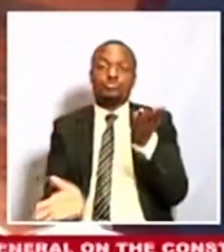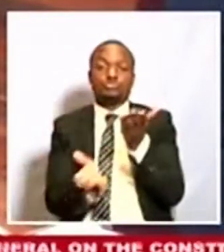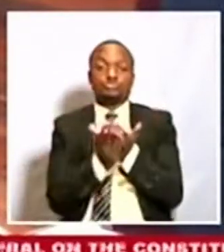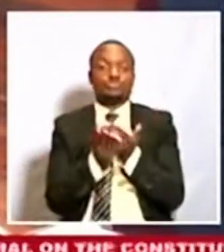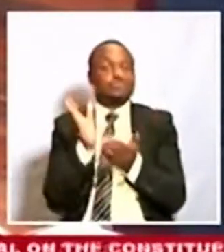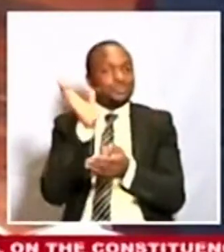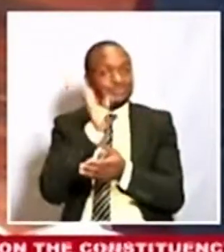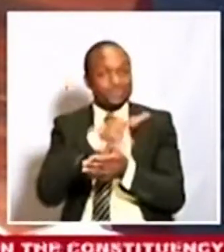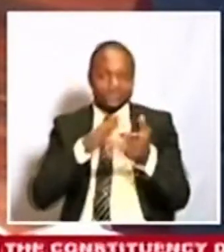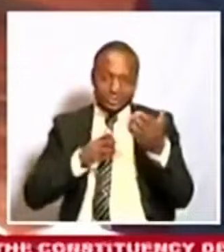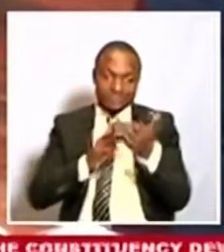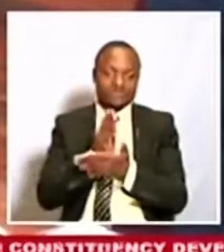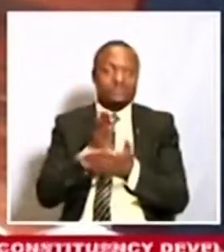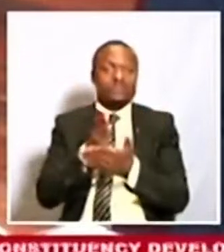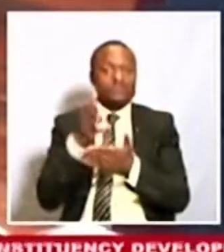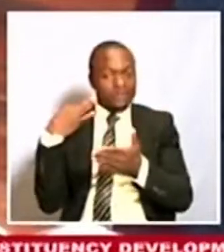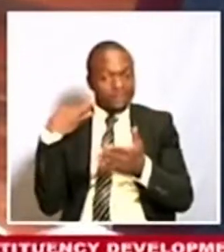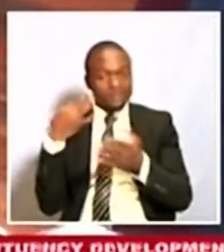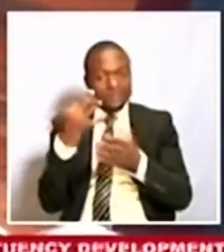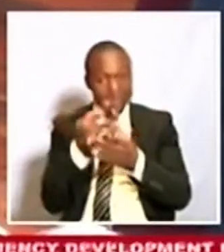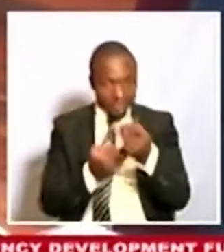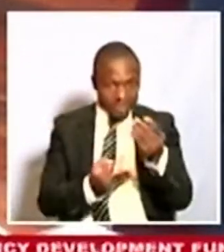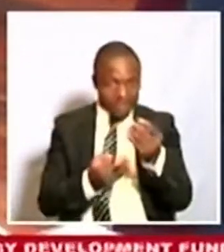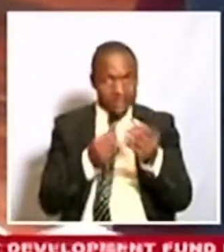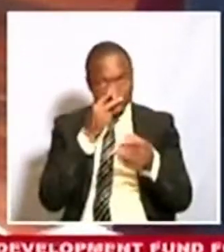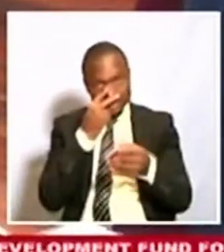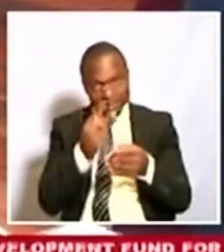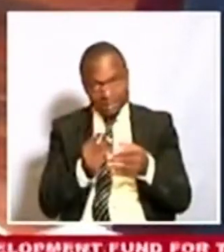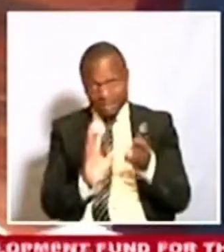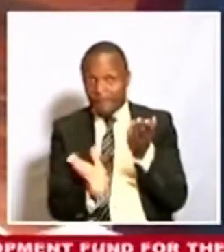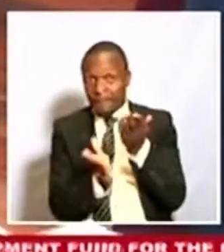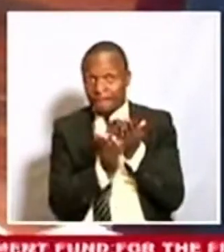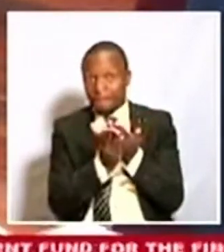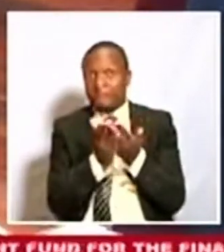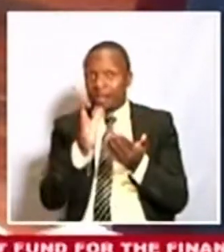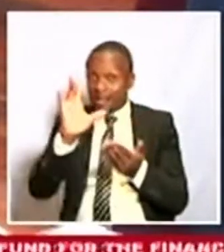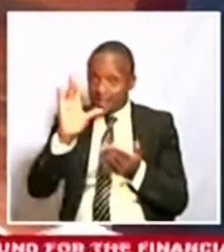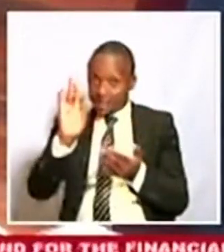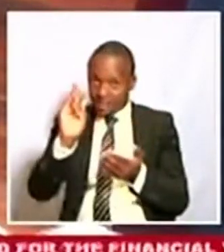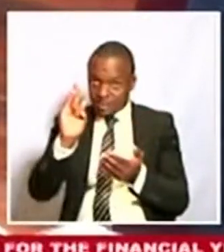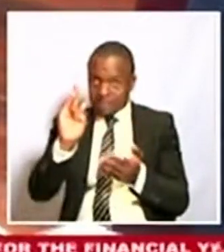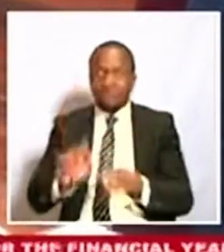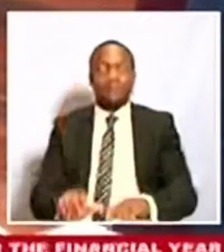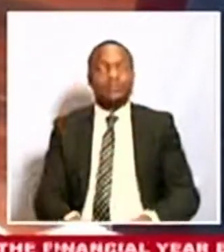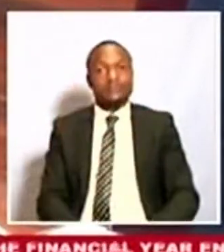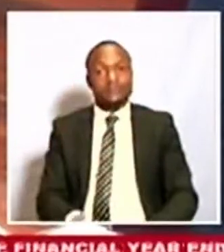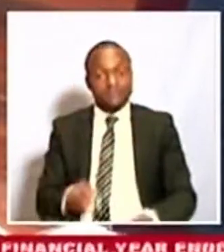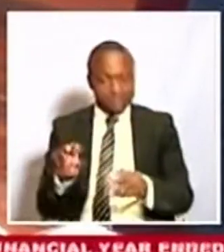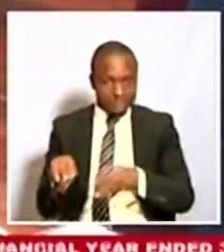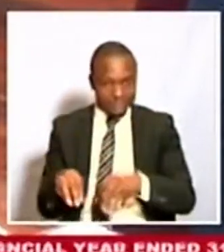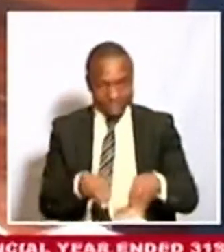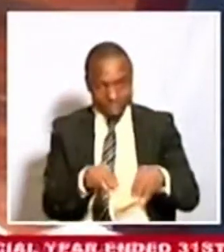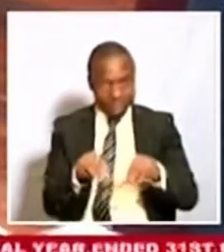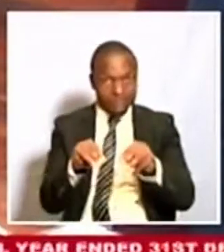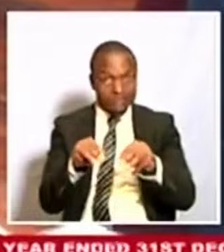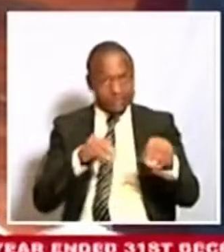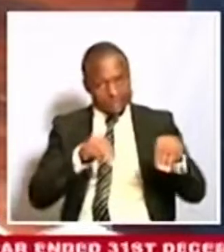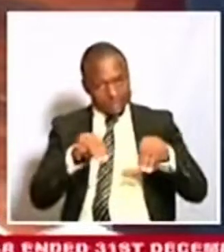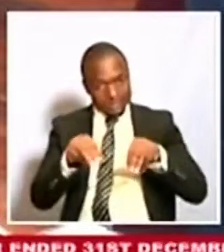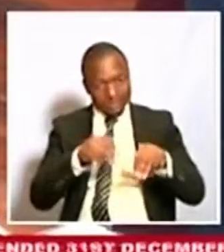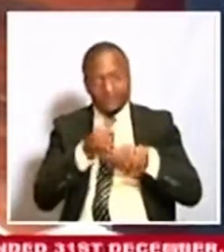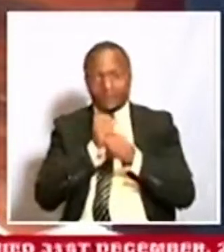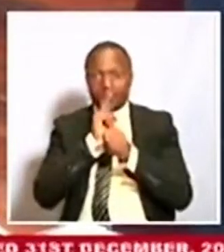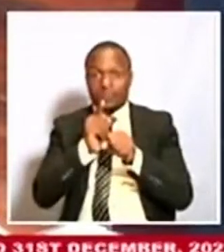the correct application forms as seen on Appendix 17. Remedial measure: management will ensure that